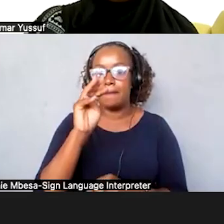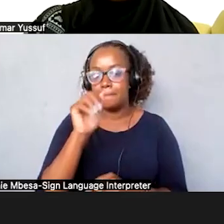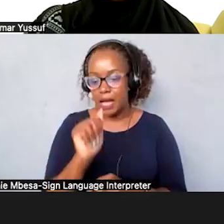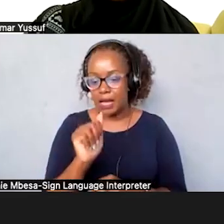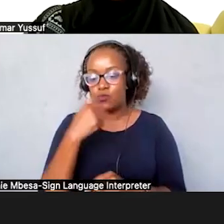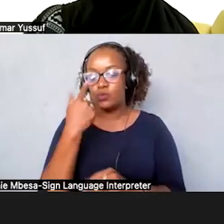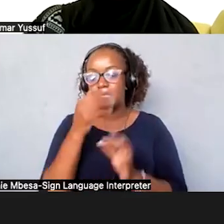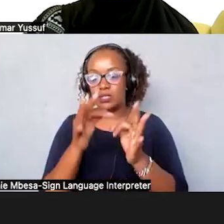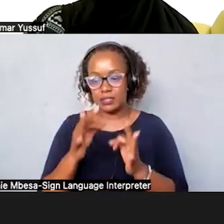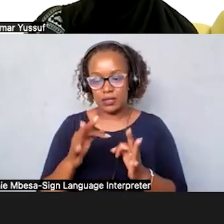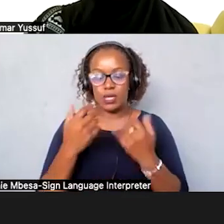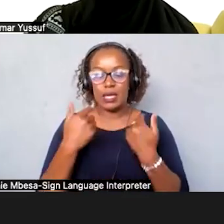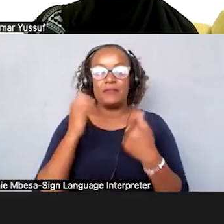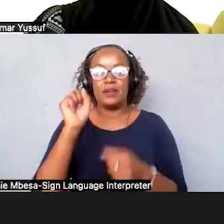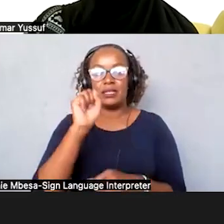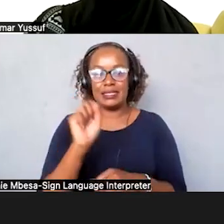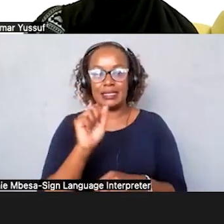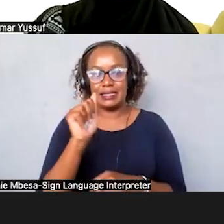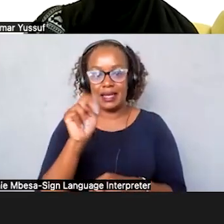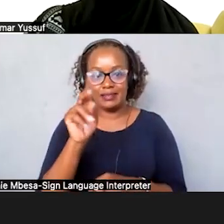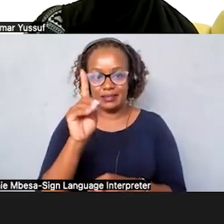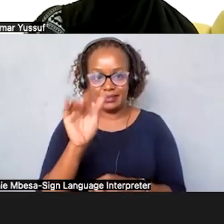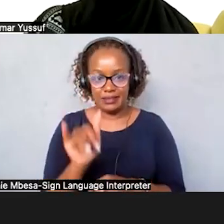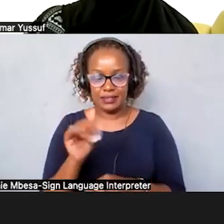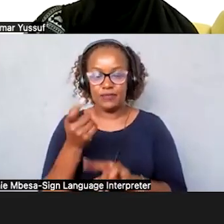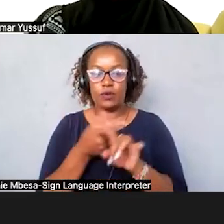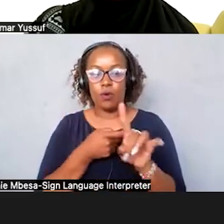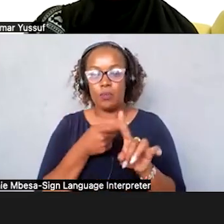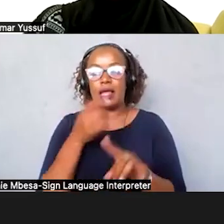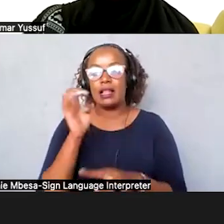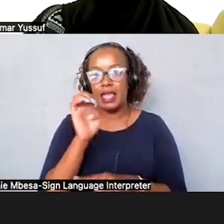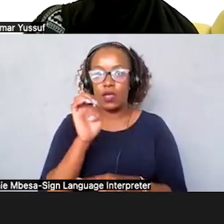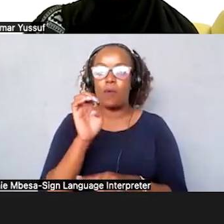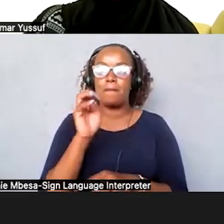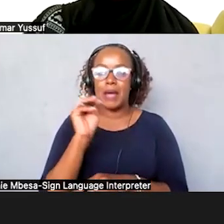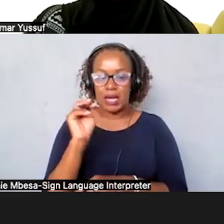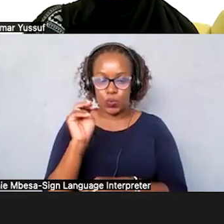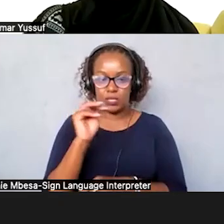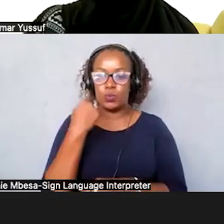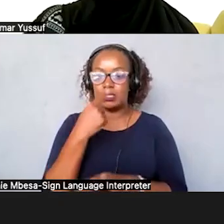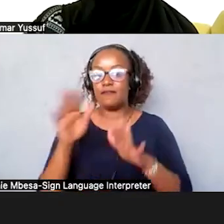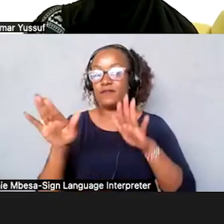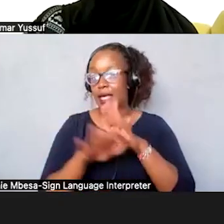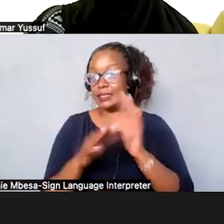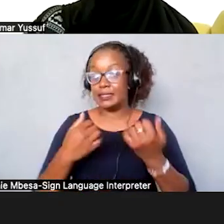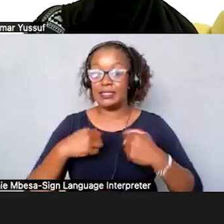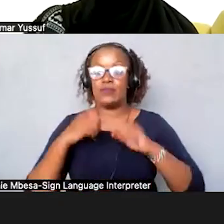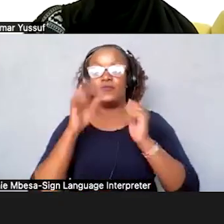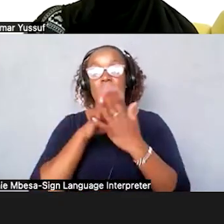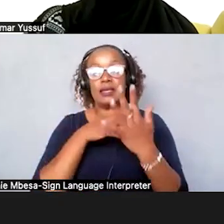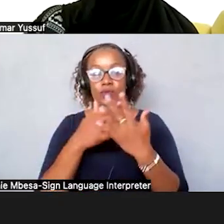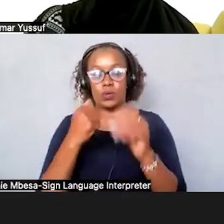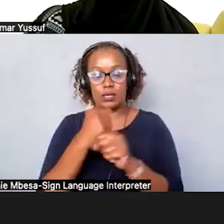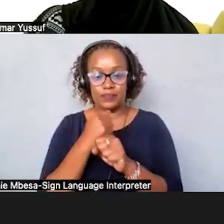have Sandy from Elgeyo Marakwet, who is the vice chair of the network. And then we have